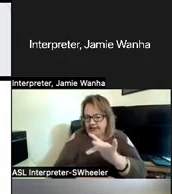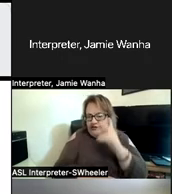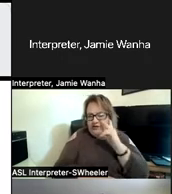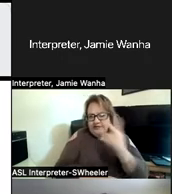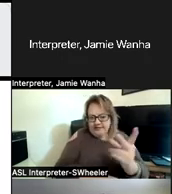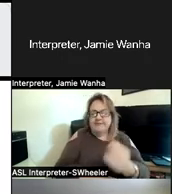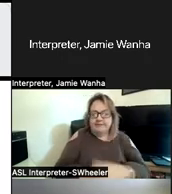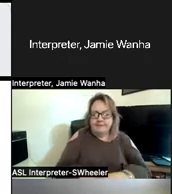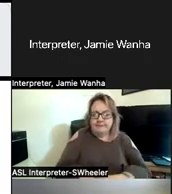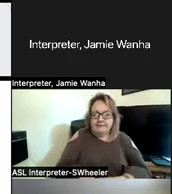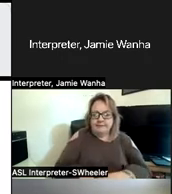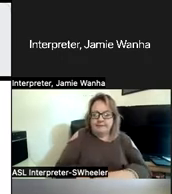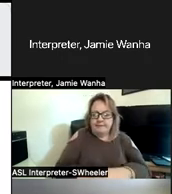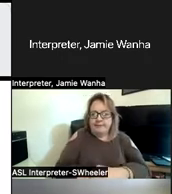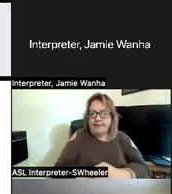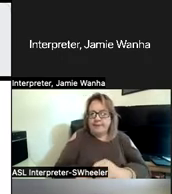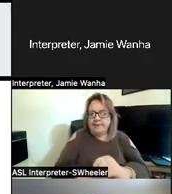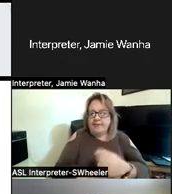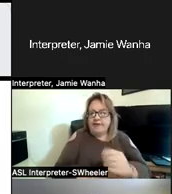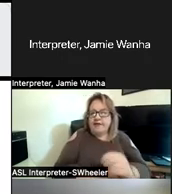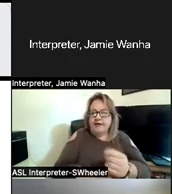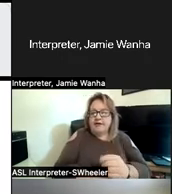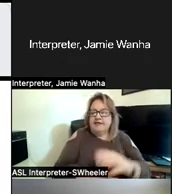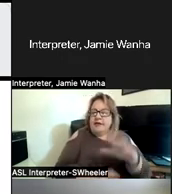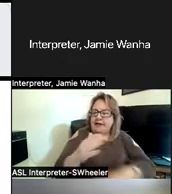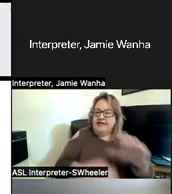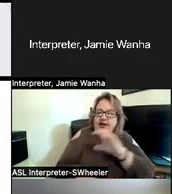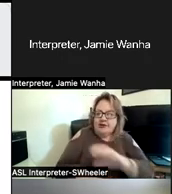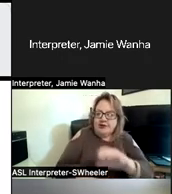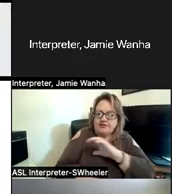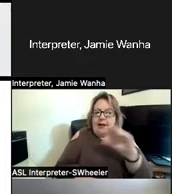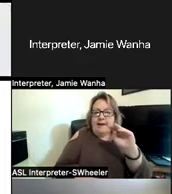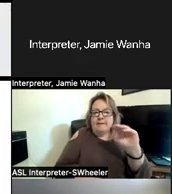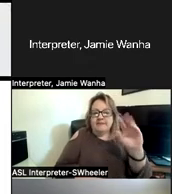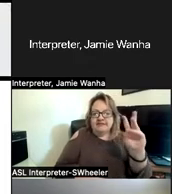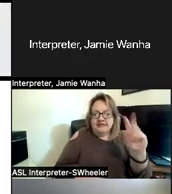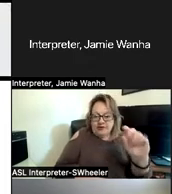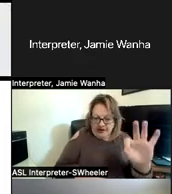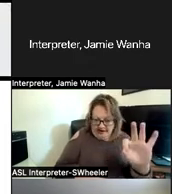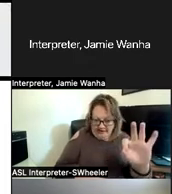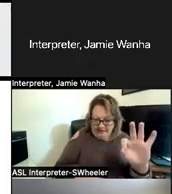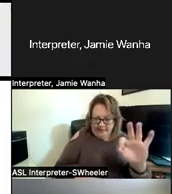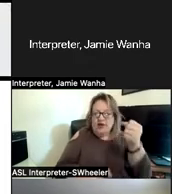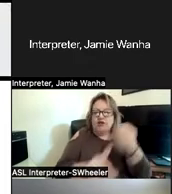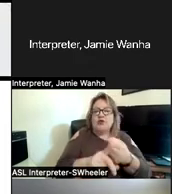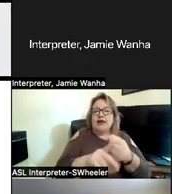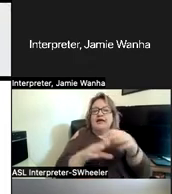yeah. You can see the basic characteristics, you know, magnitude 6.9. This is a strike slip